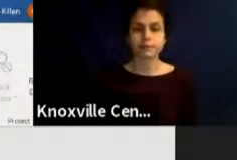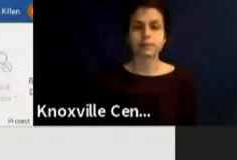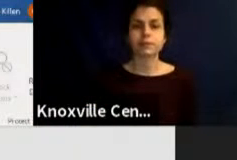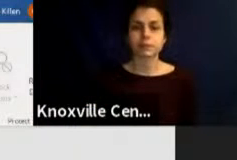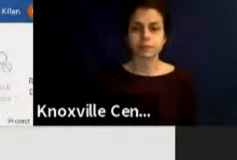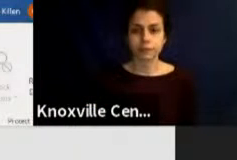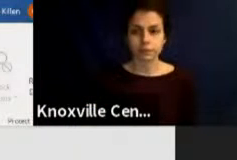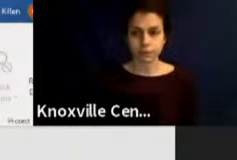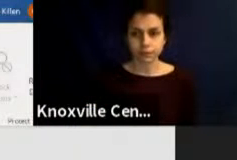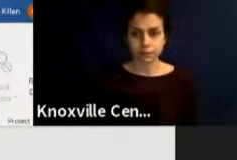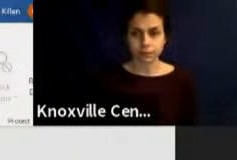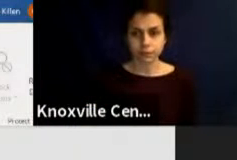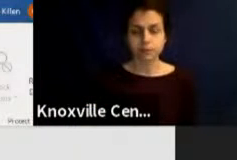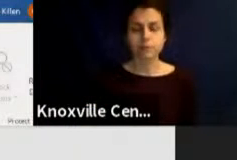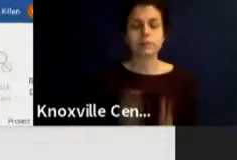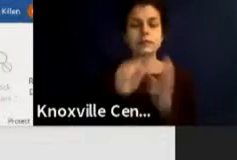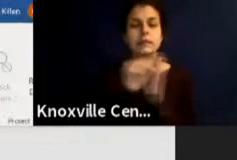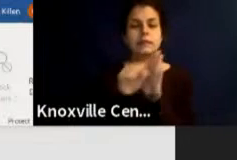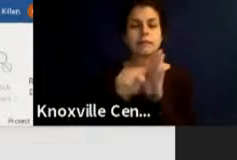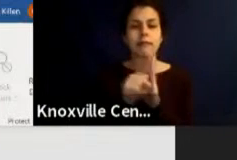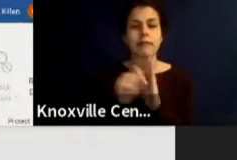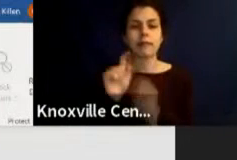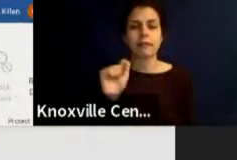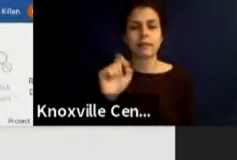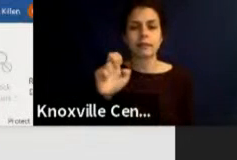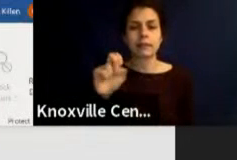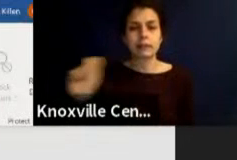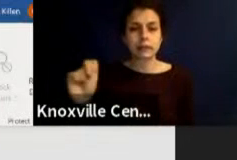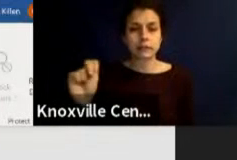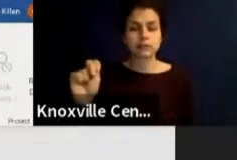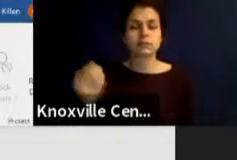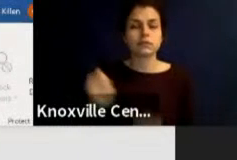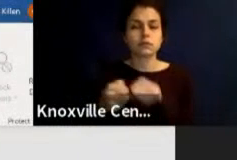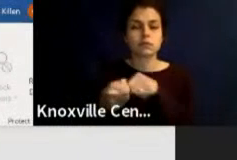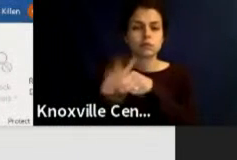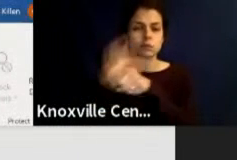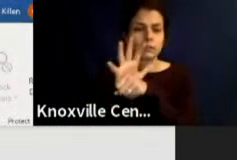the state of Tennessee COVID